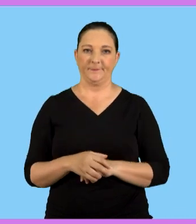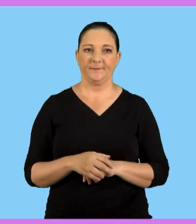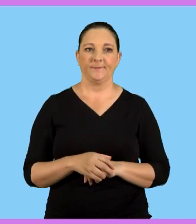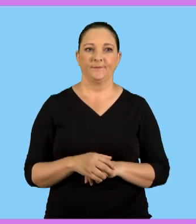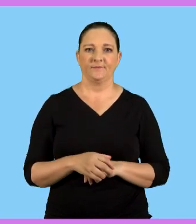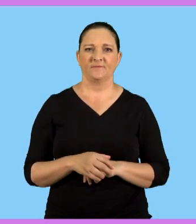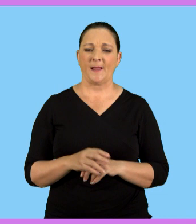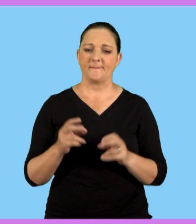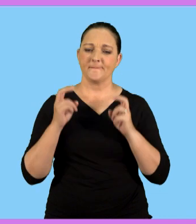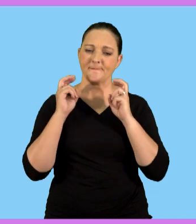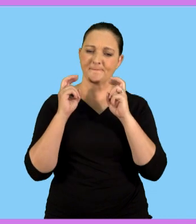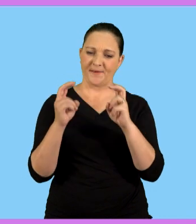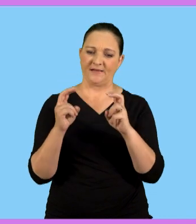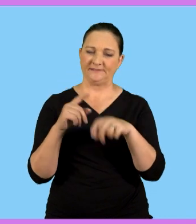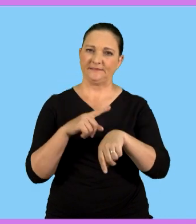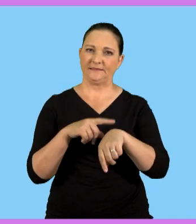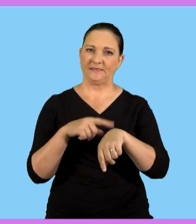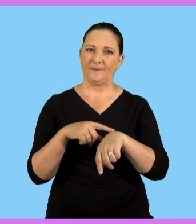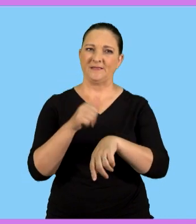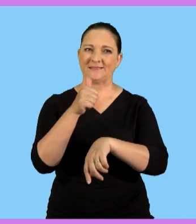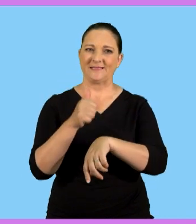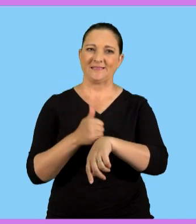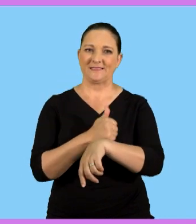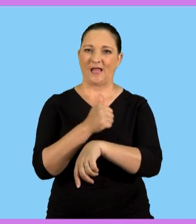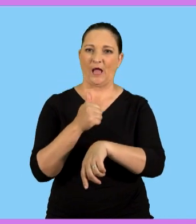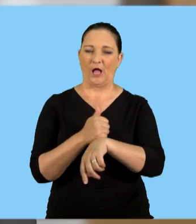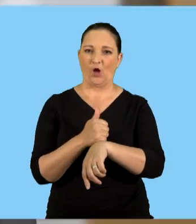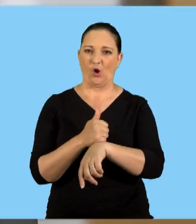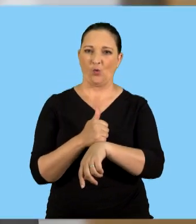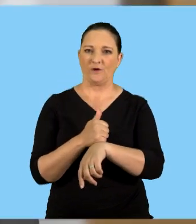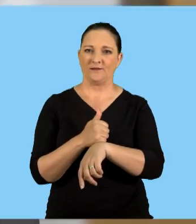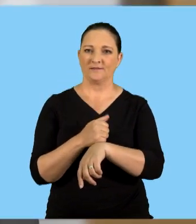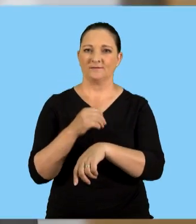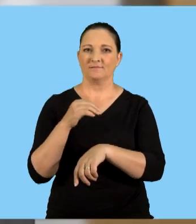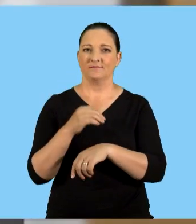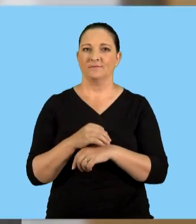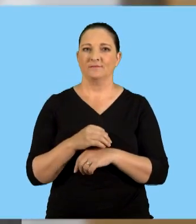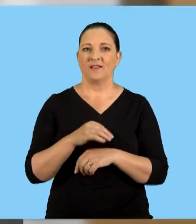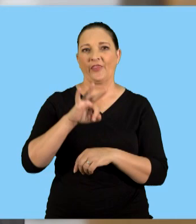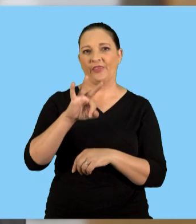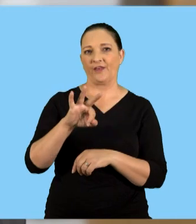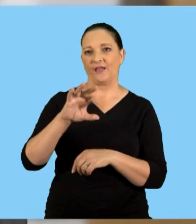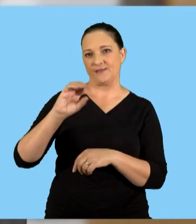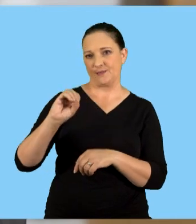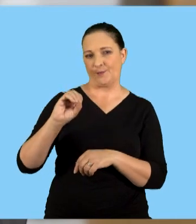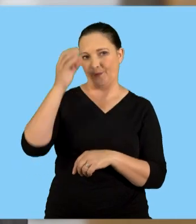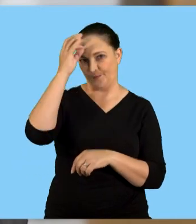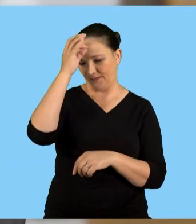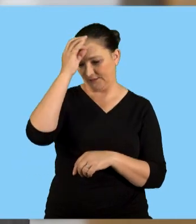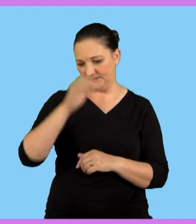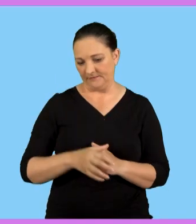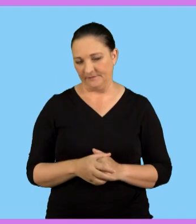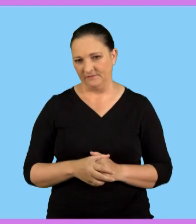at the time. It says the bus took 6 hours, 30 minutes. Now, please note, I'm not going to indicate that as